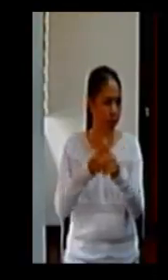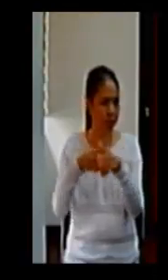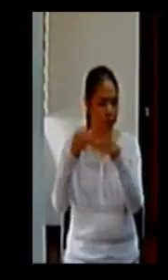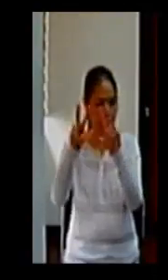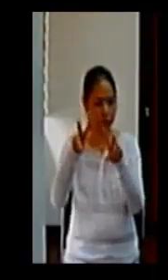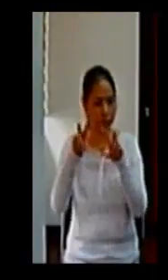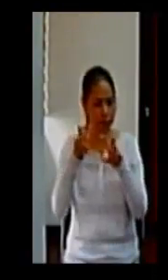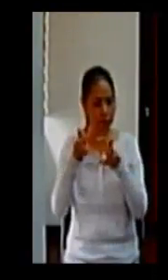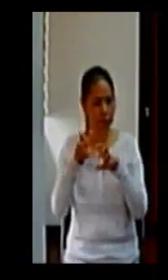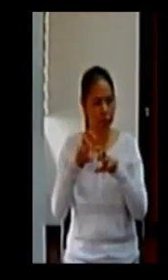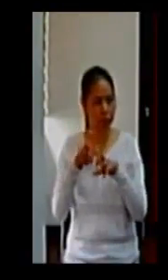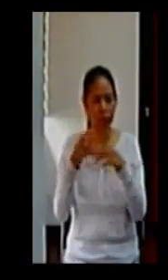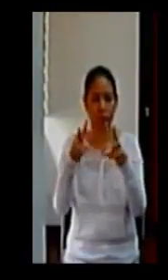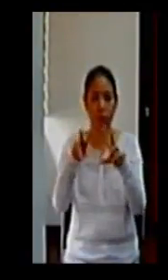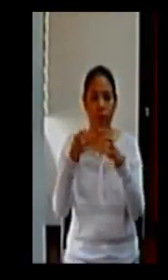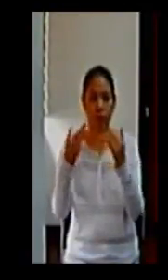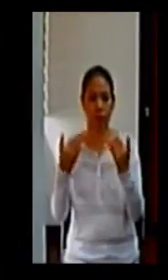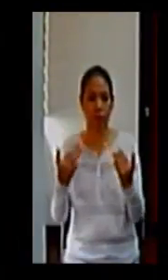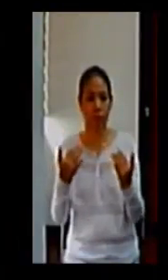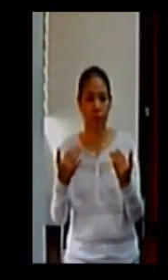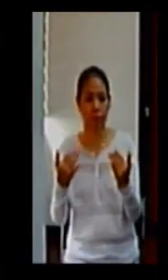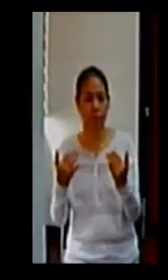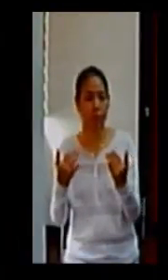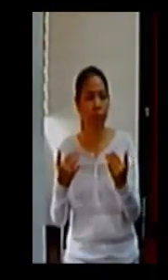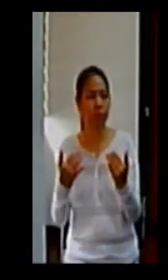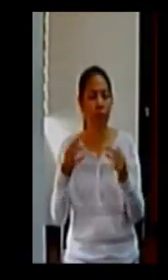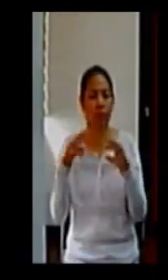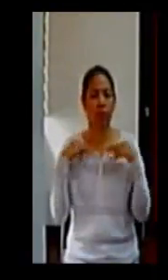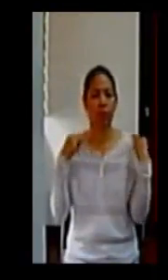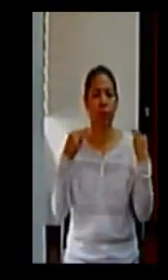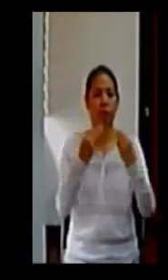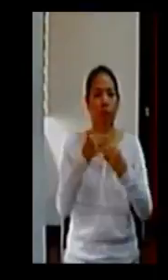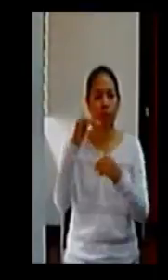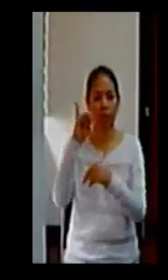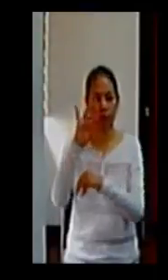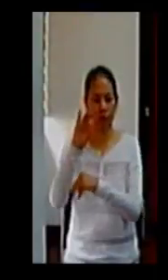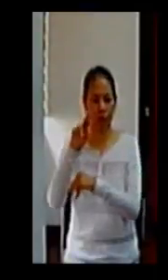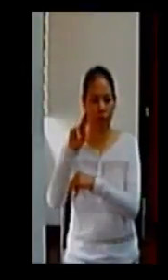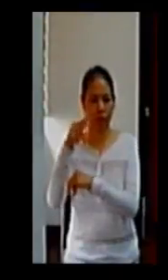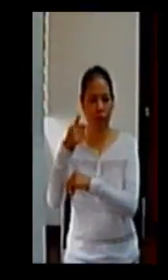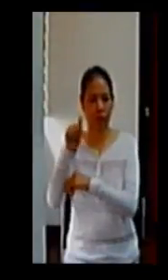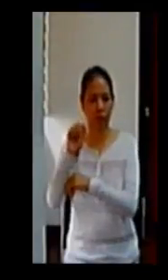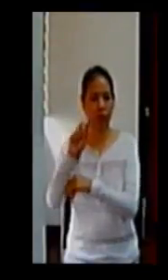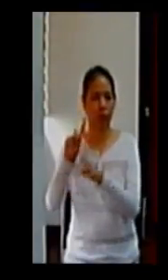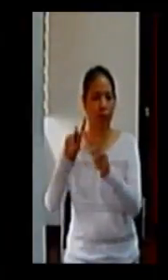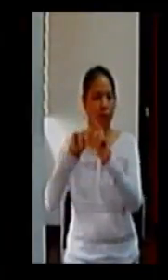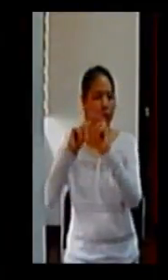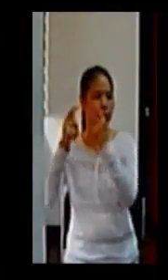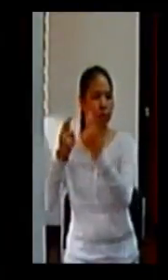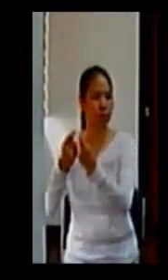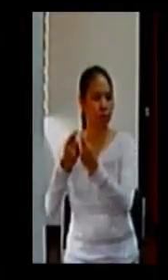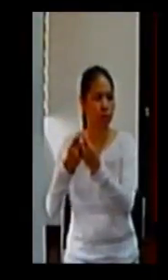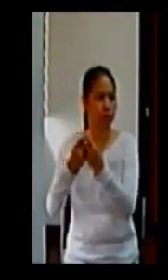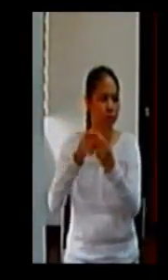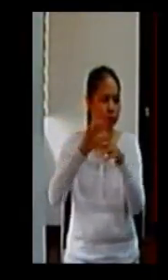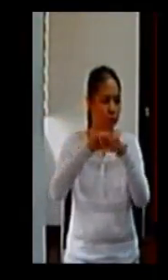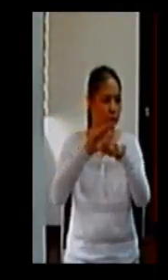witnesses for the day are members of the Ifugao tribe, and we would like to call Mr. Buukan